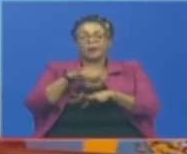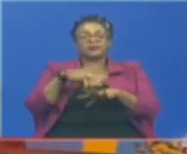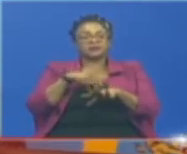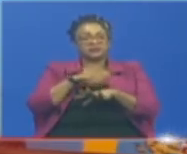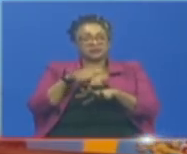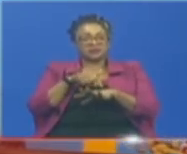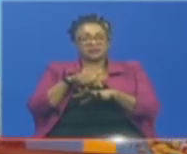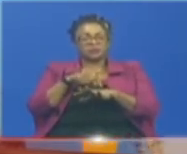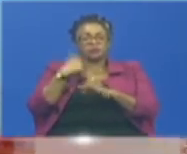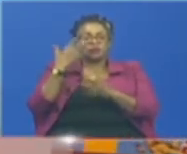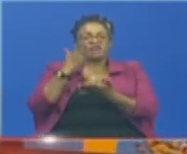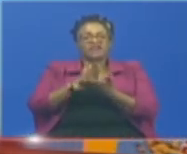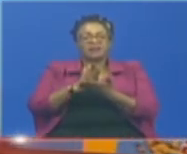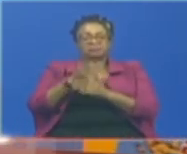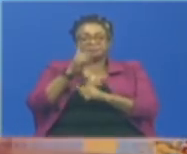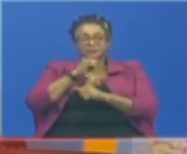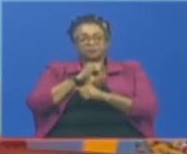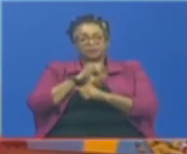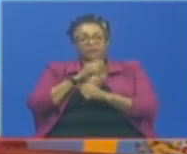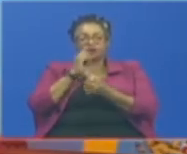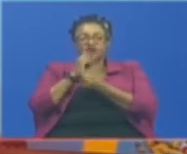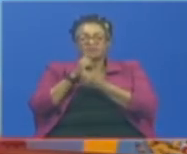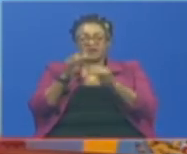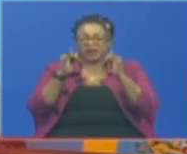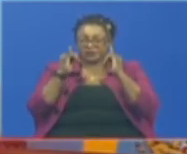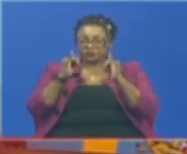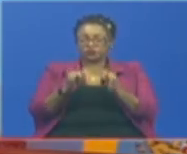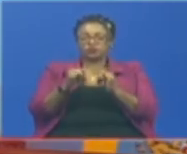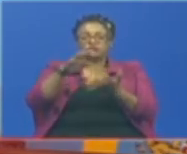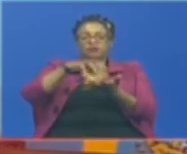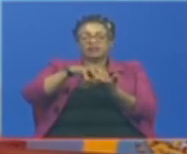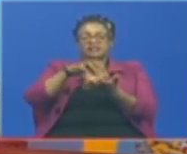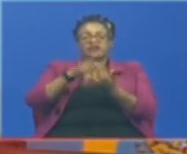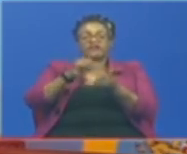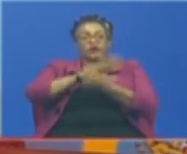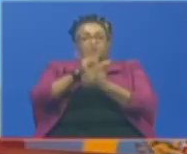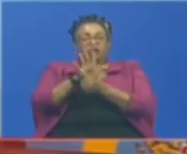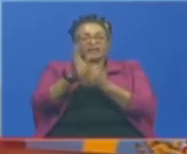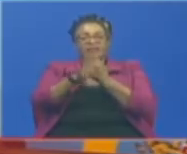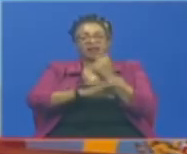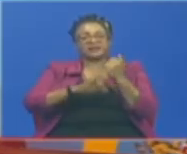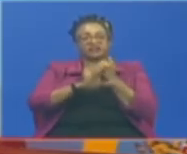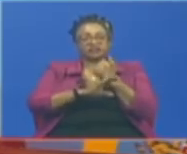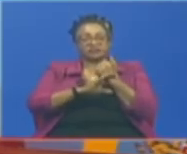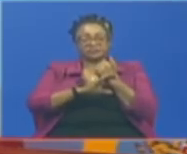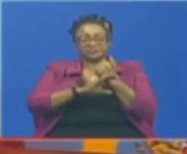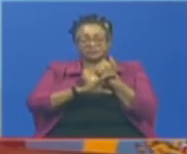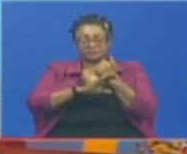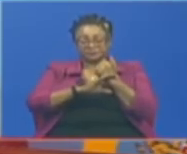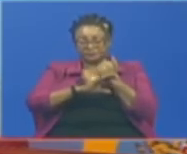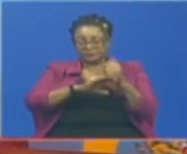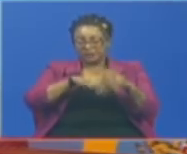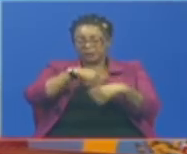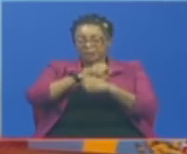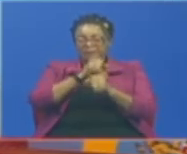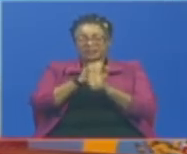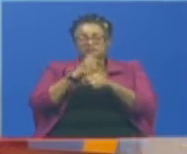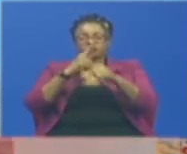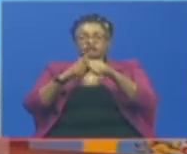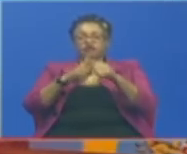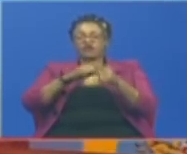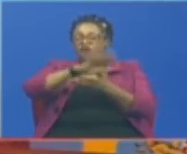We have confirmed 12 new cases of coronavirus in the country, bringing the total number of